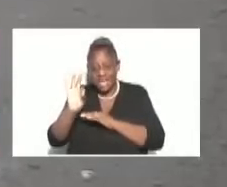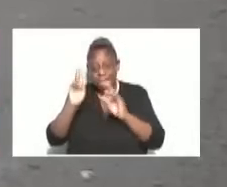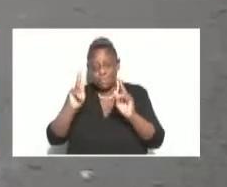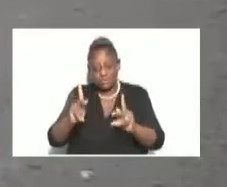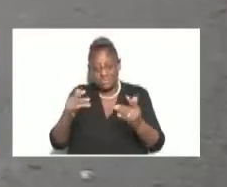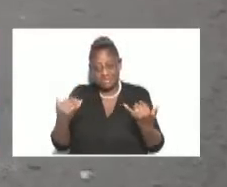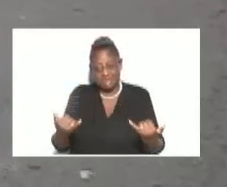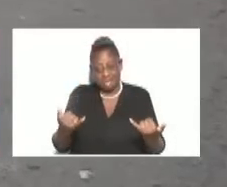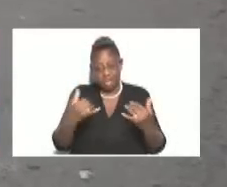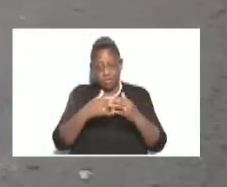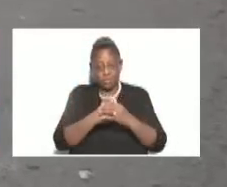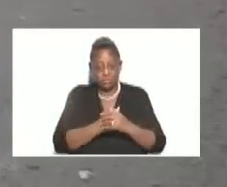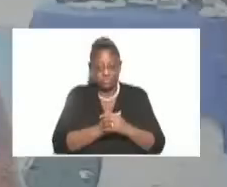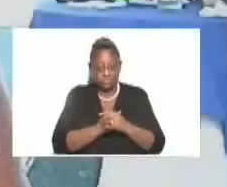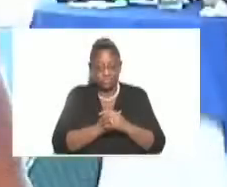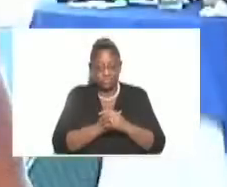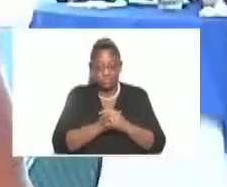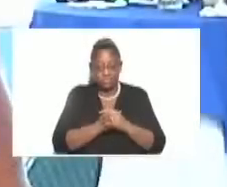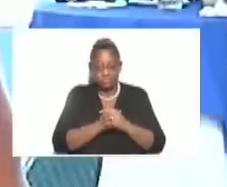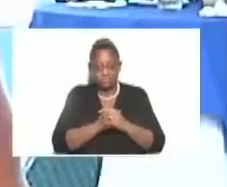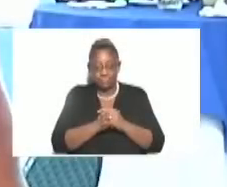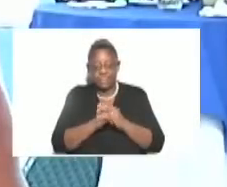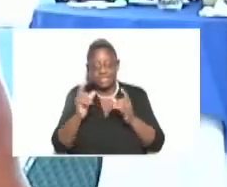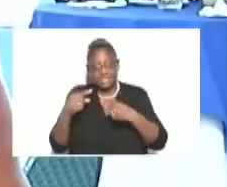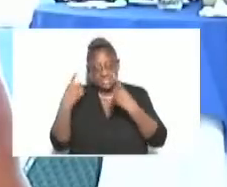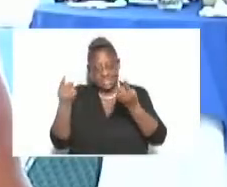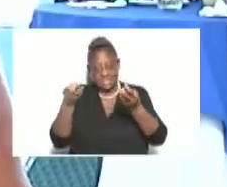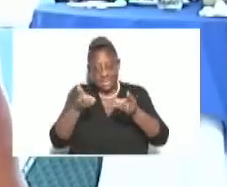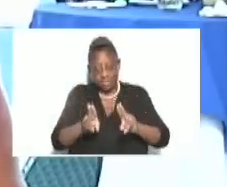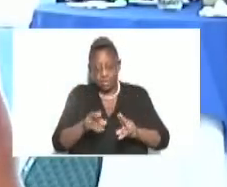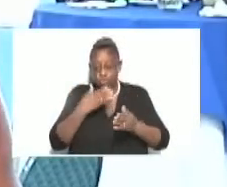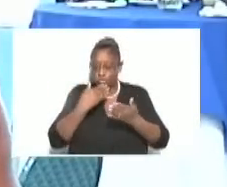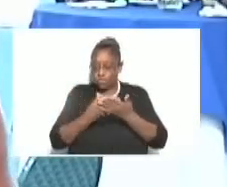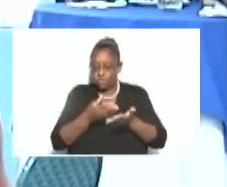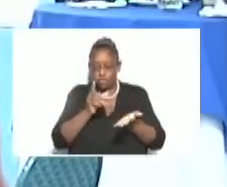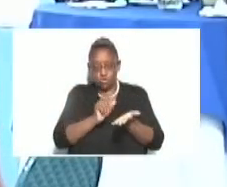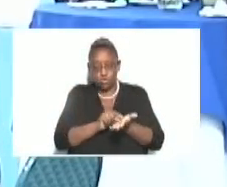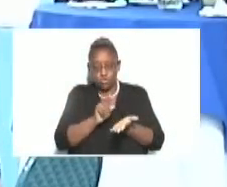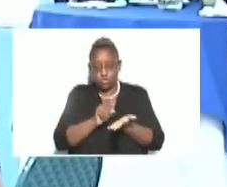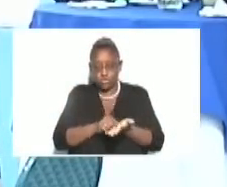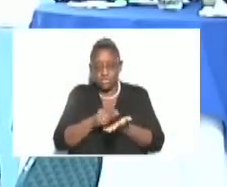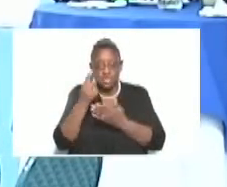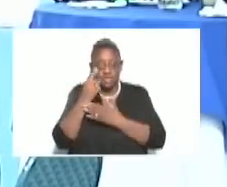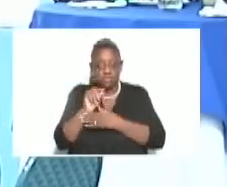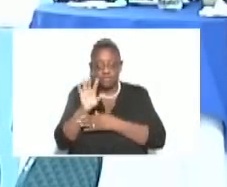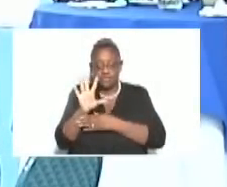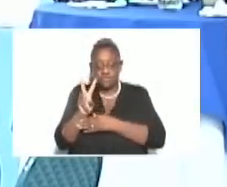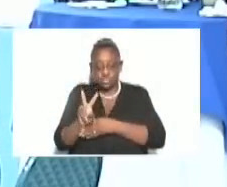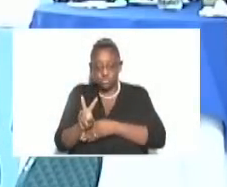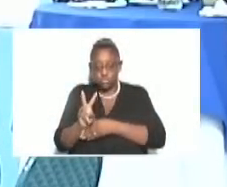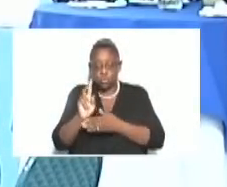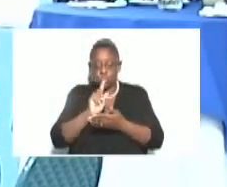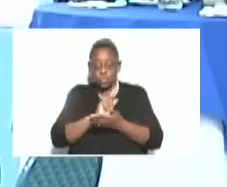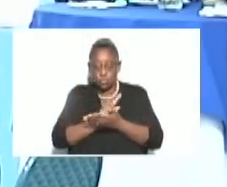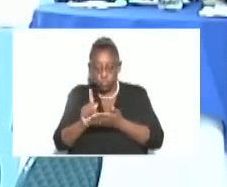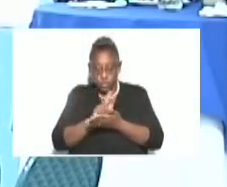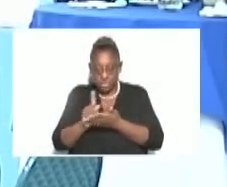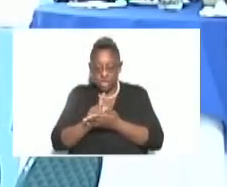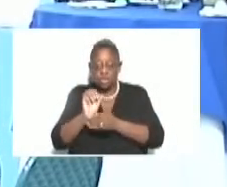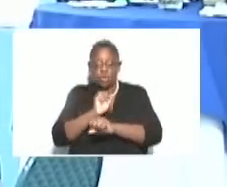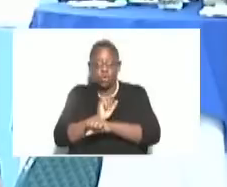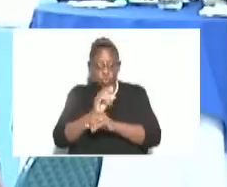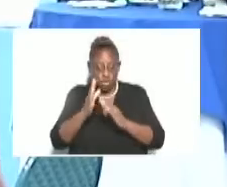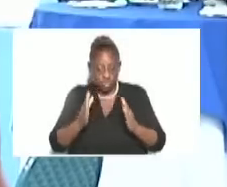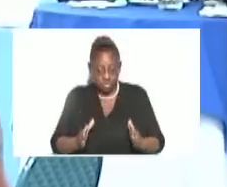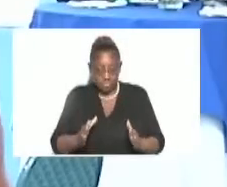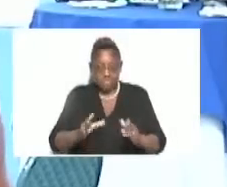I'm LaDawn Davis. Still to come, good news for the government's 52-week workers. You're watching the Bahamas Tonight,